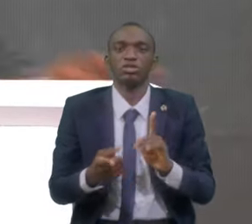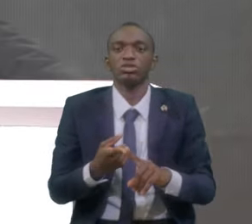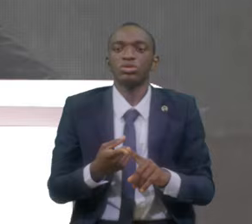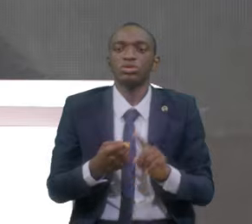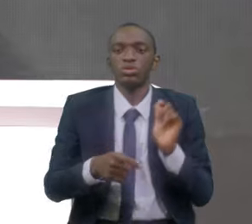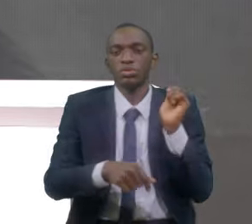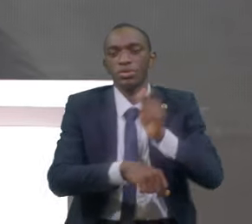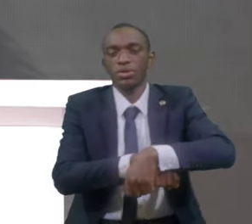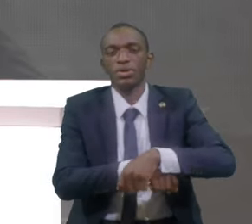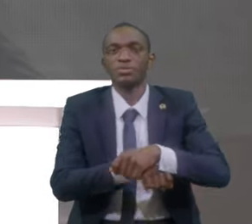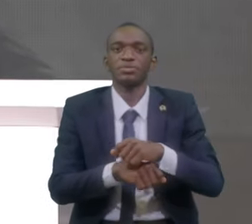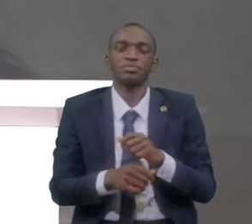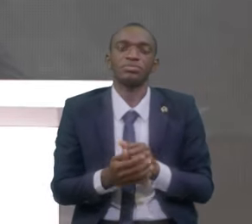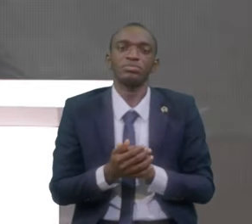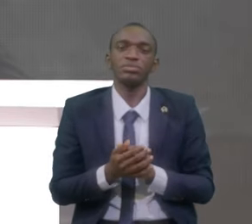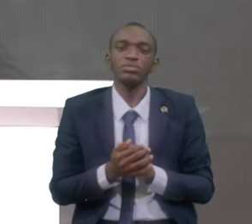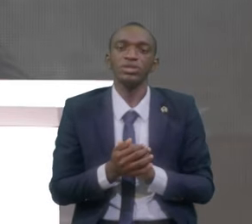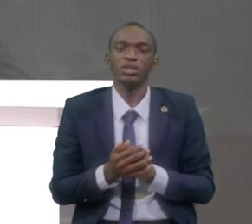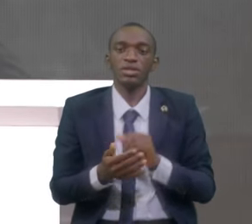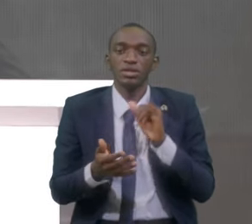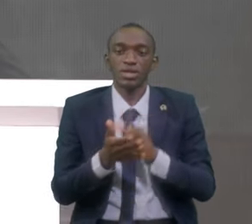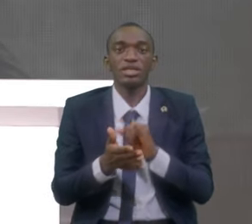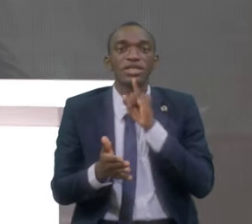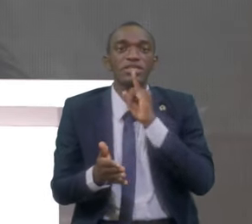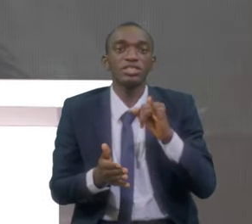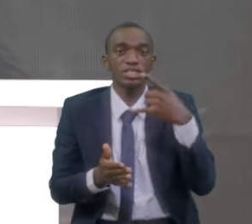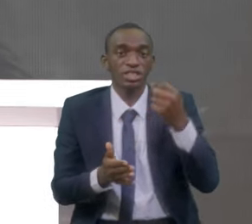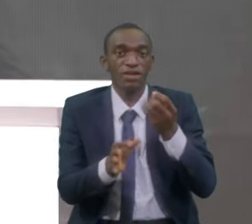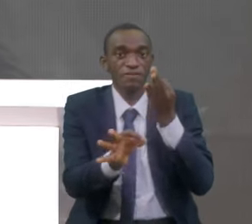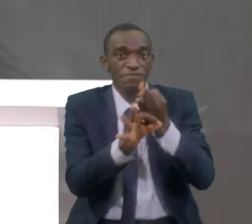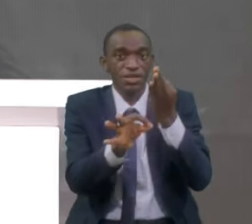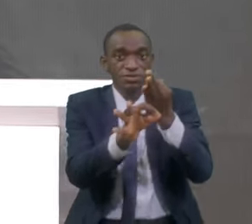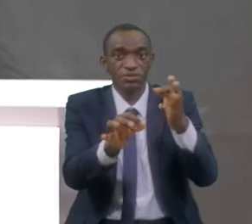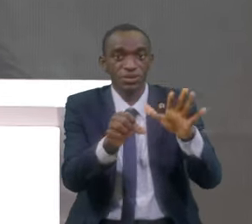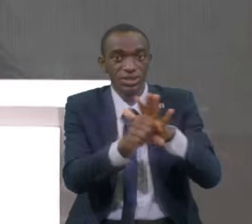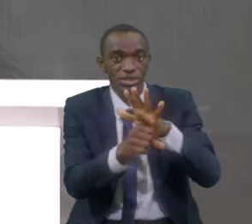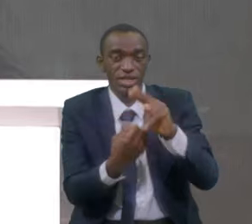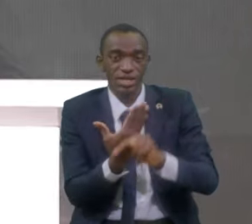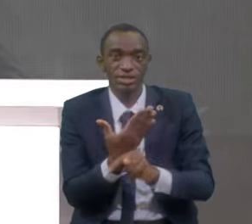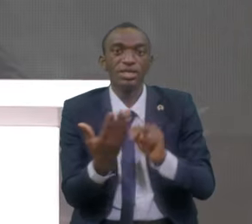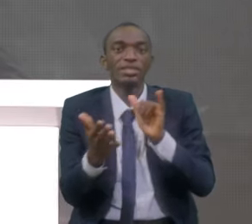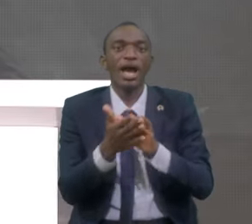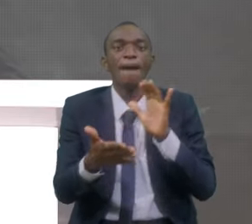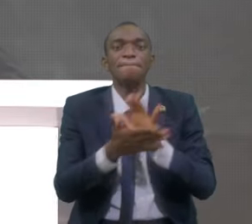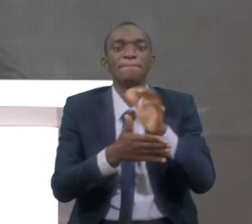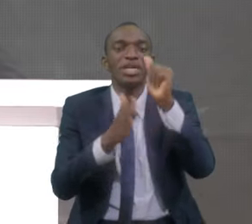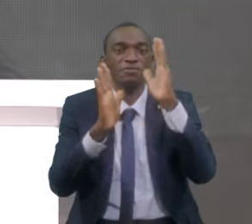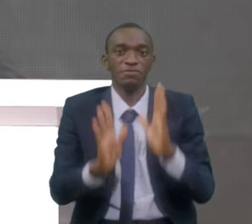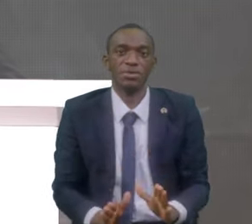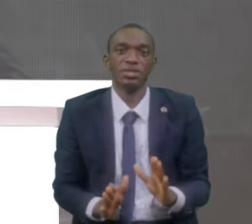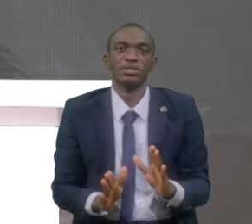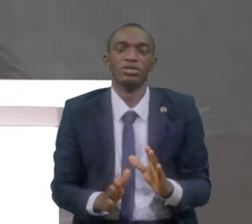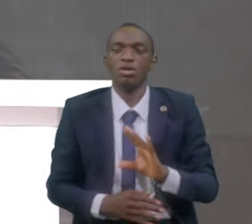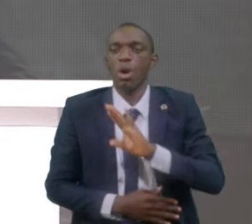of God. That is the faithfulness that delivers